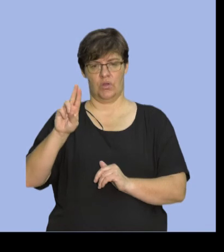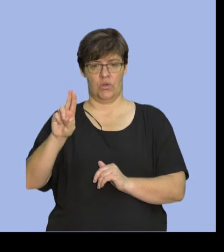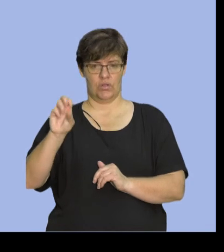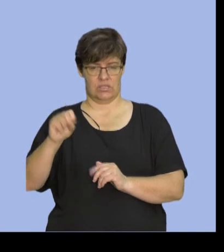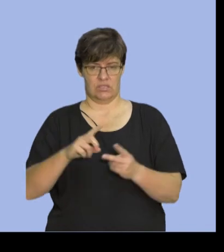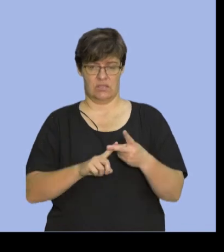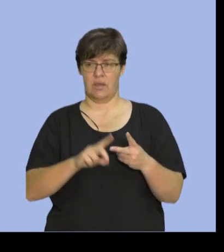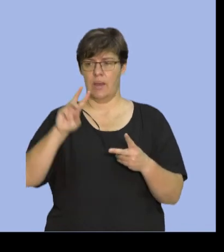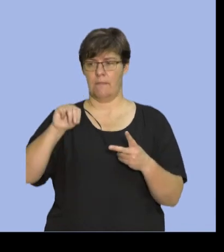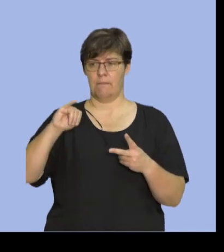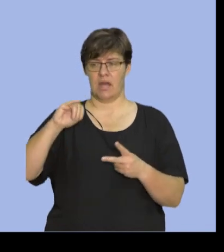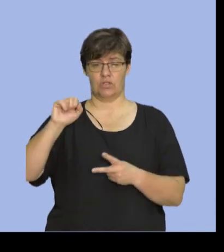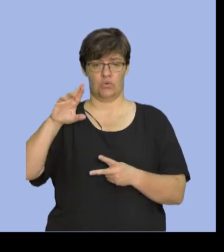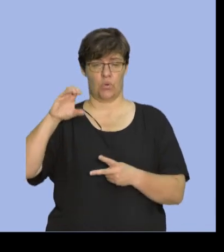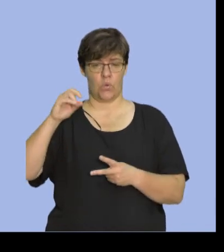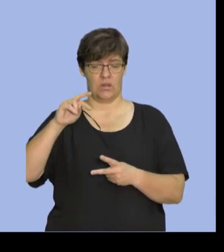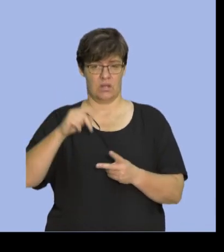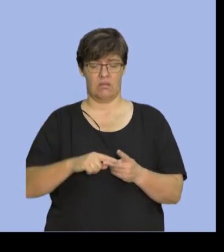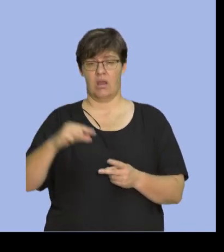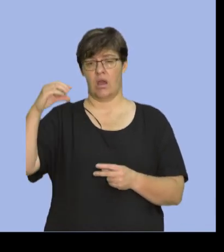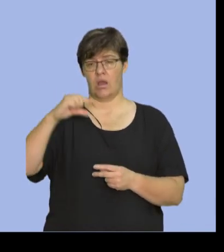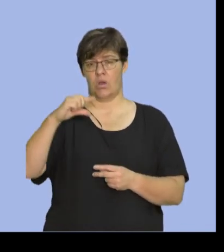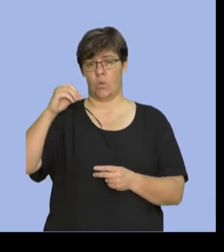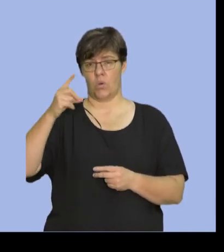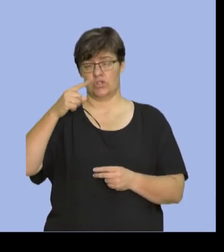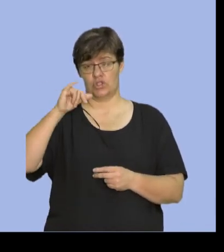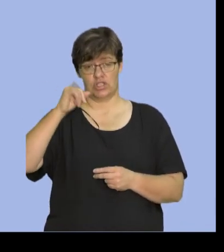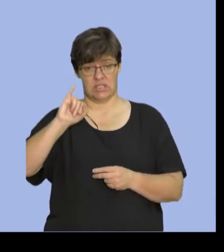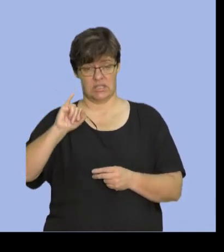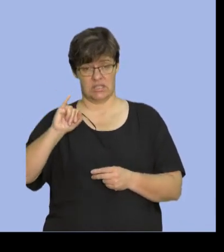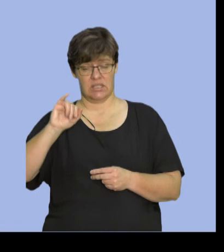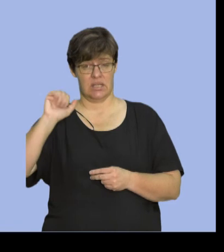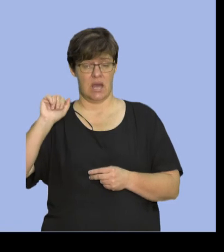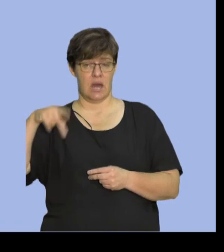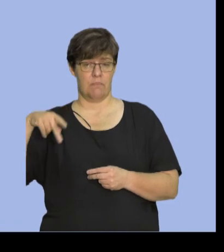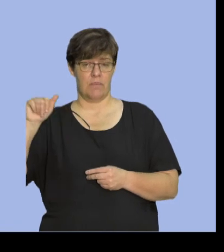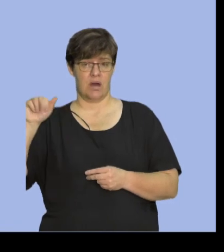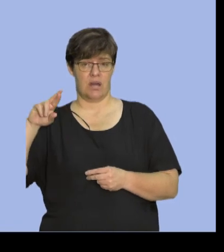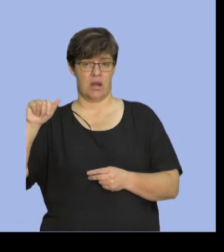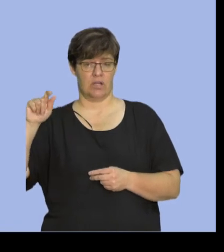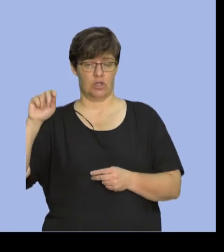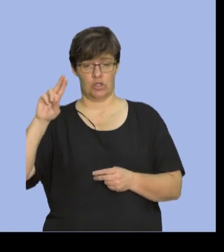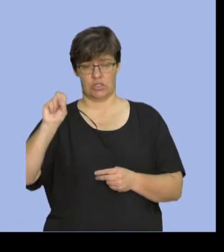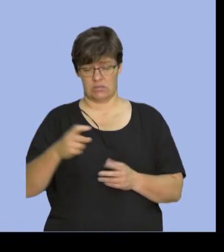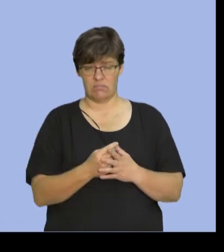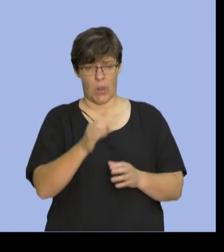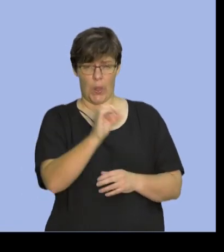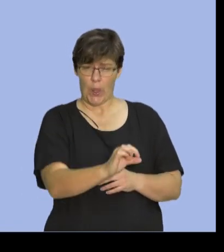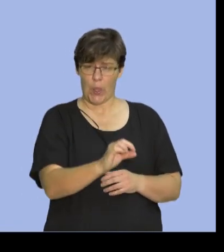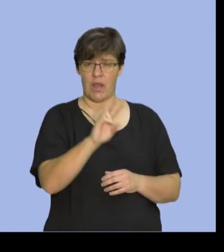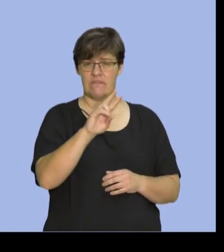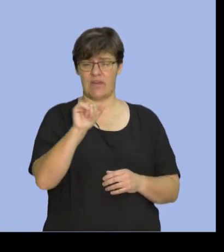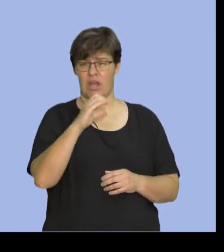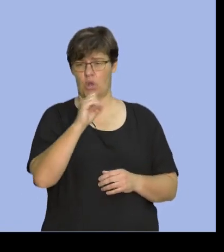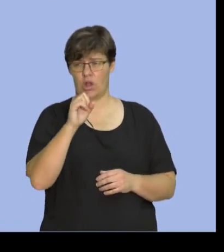mitochondria. I notice the Golgi apparatus. I also see a small vacuole. I can see the